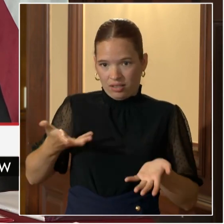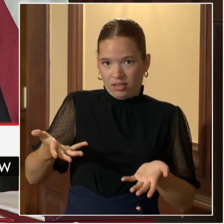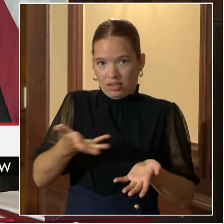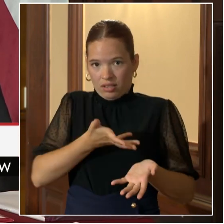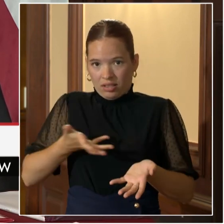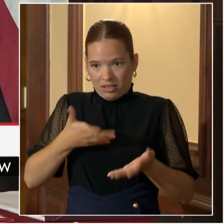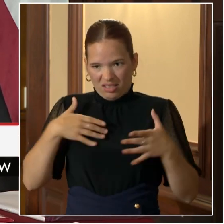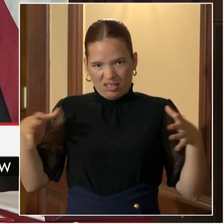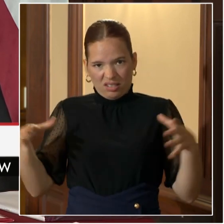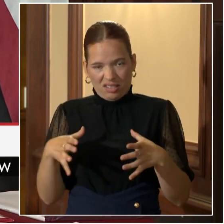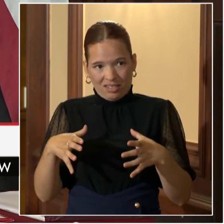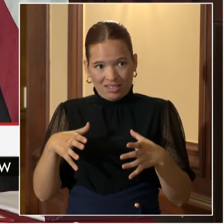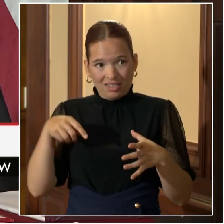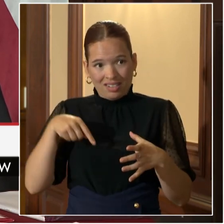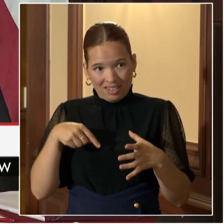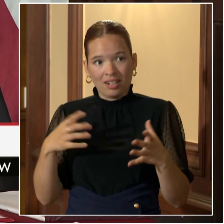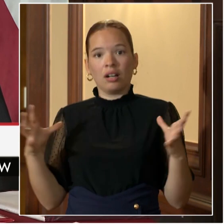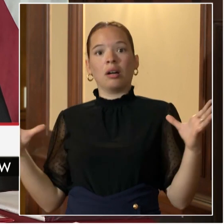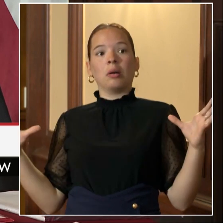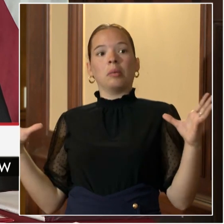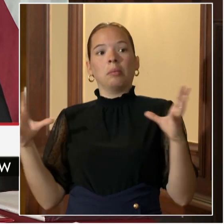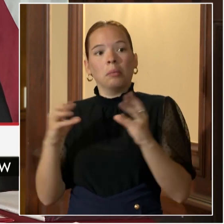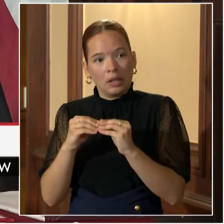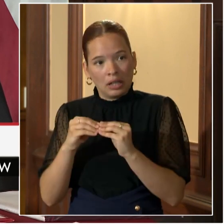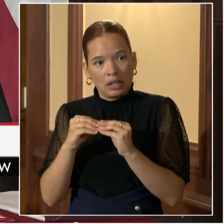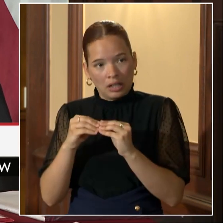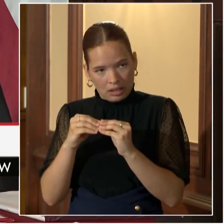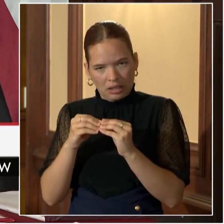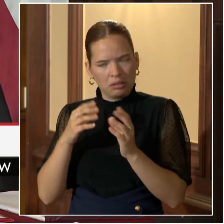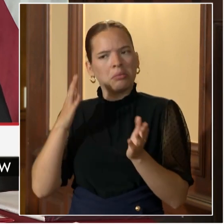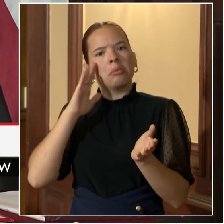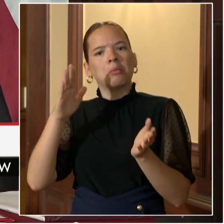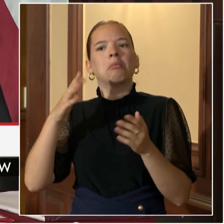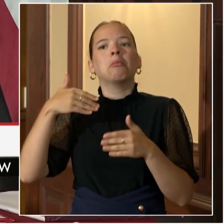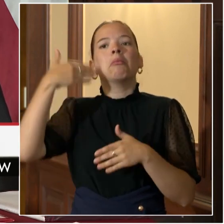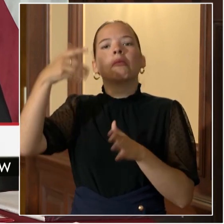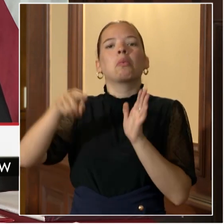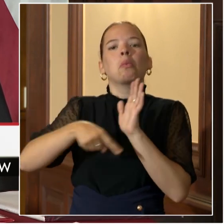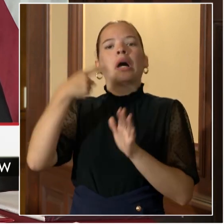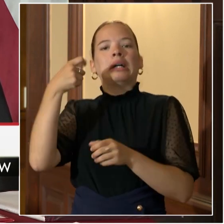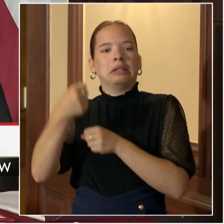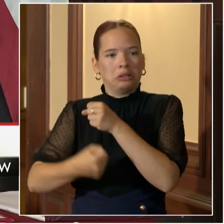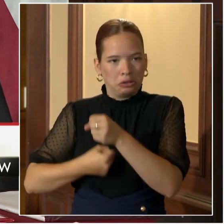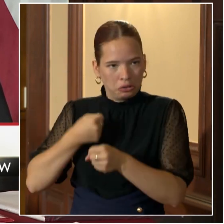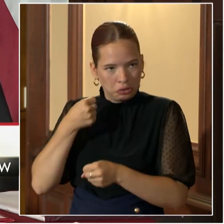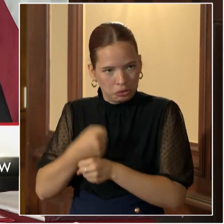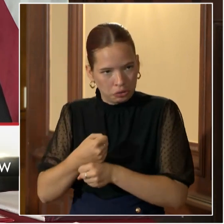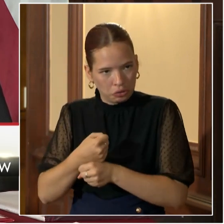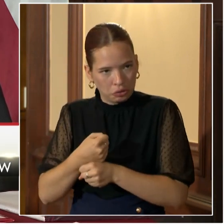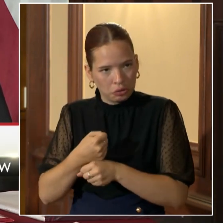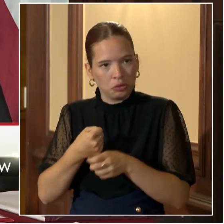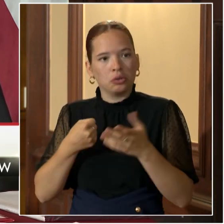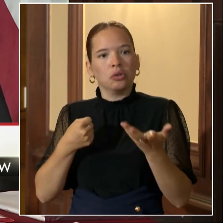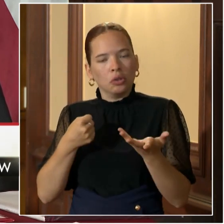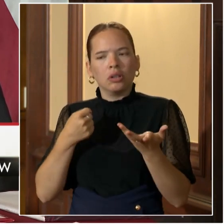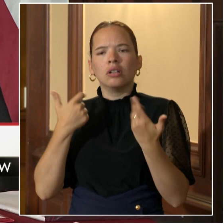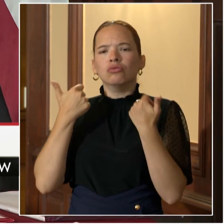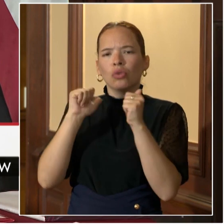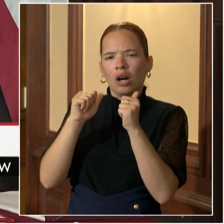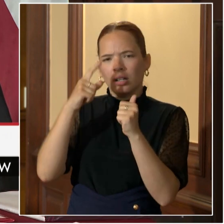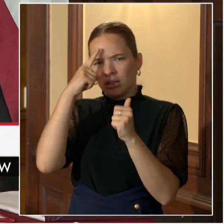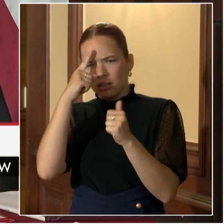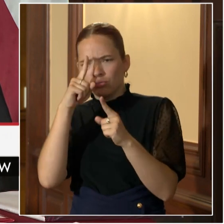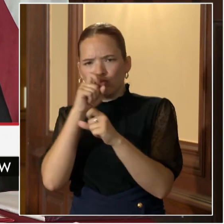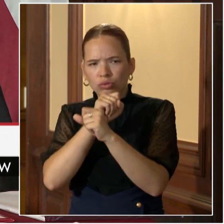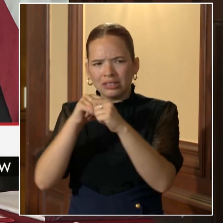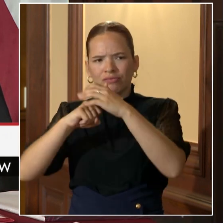and that in this way we give a bit more structure to our attempts at advocacy for statehood